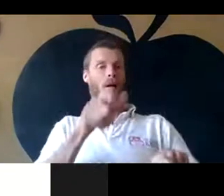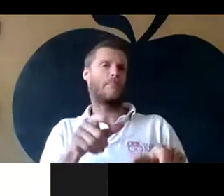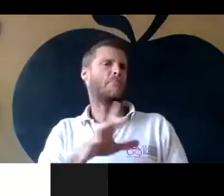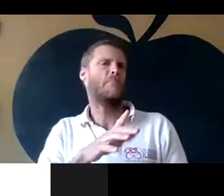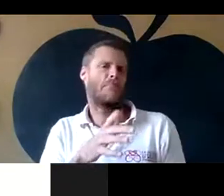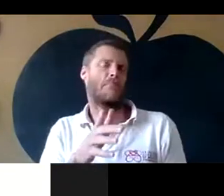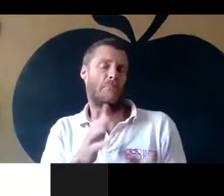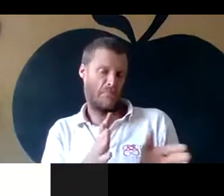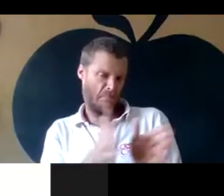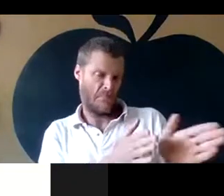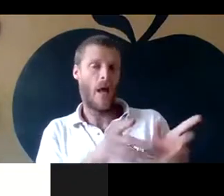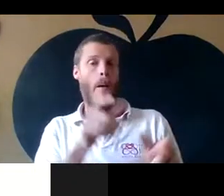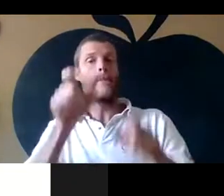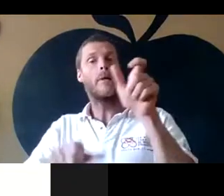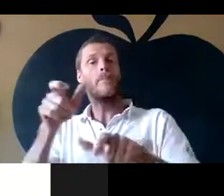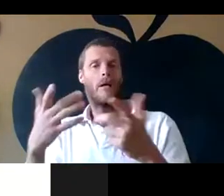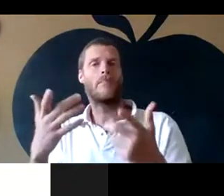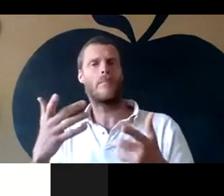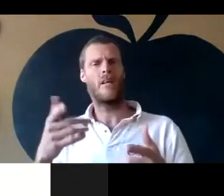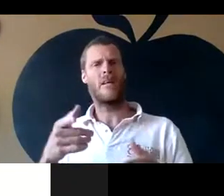The good experience is,